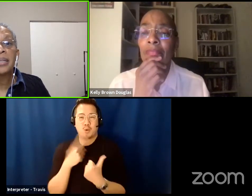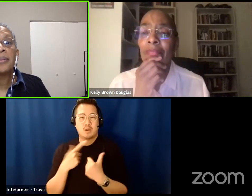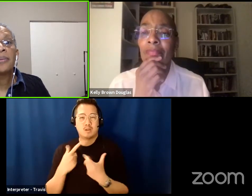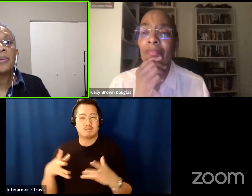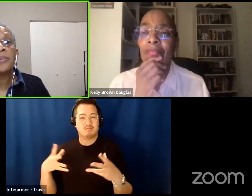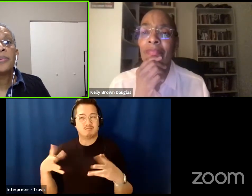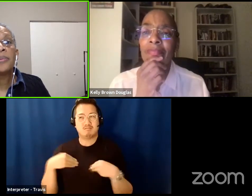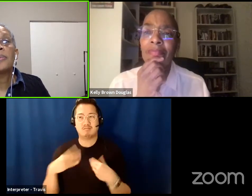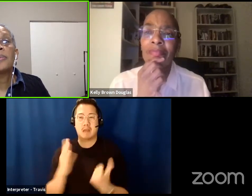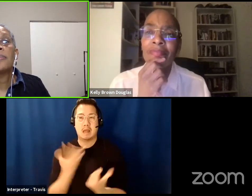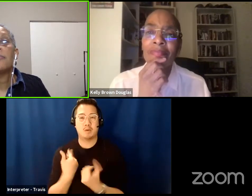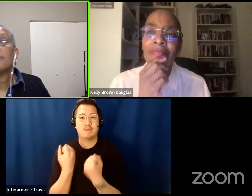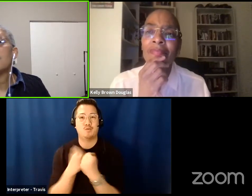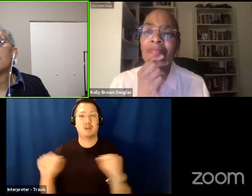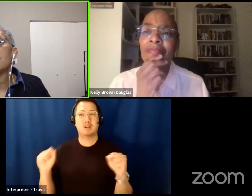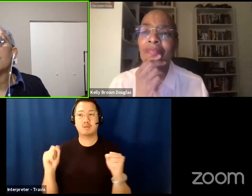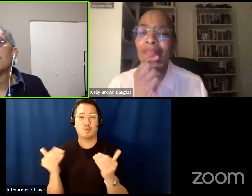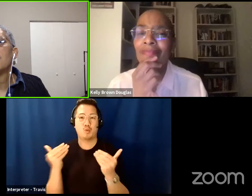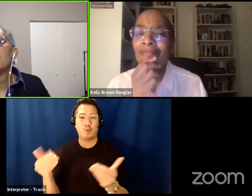prophetic.